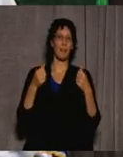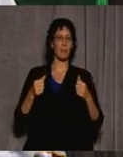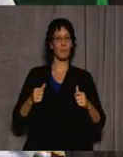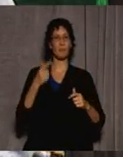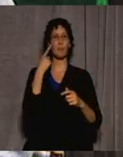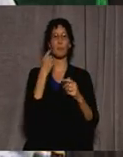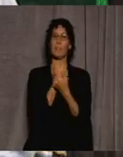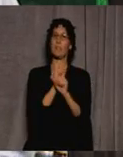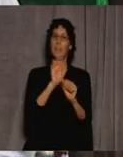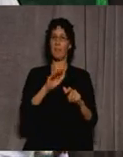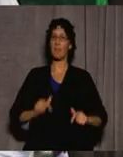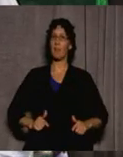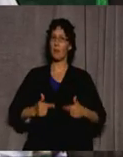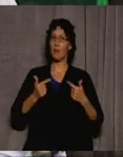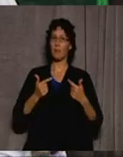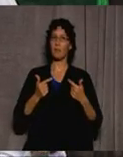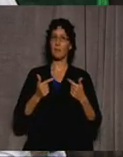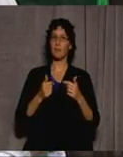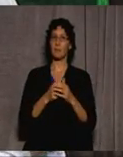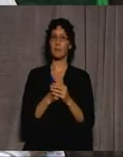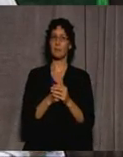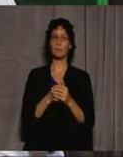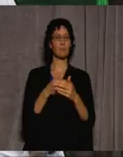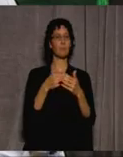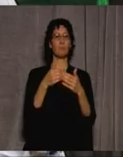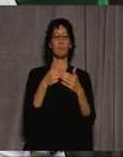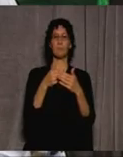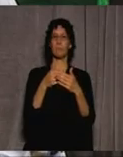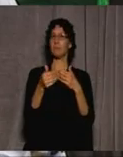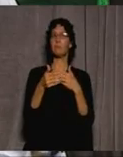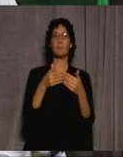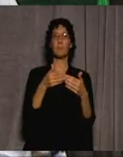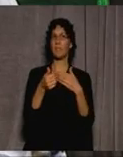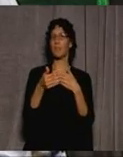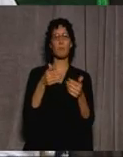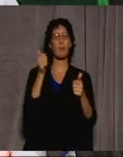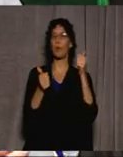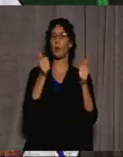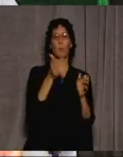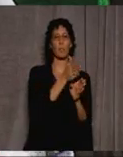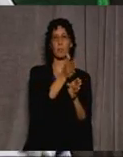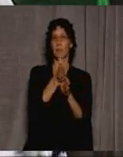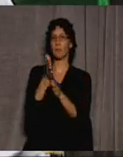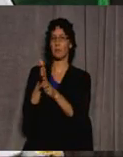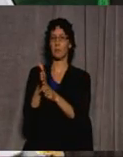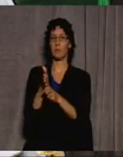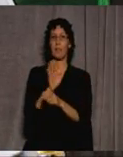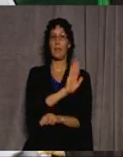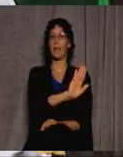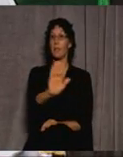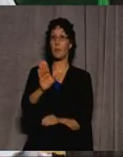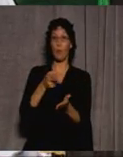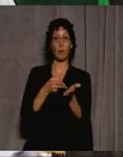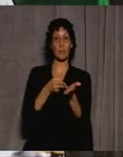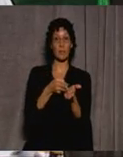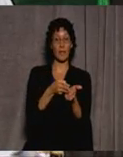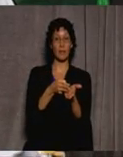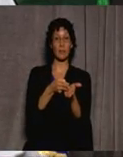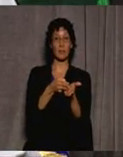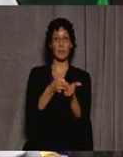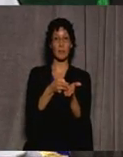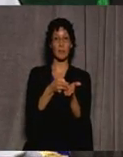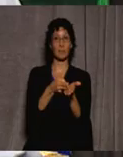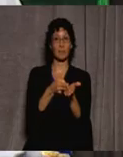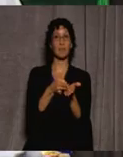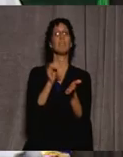activities, regardless of what discipline you're in. And your integrity is what they